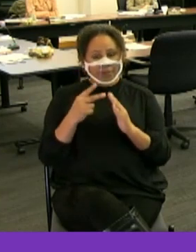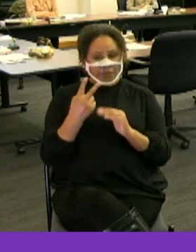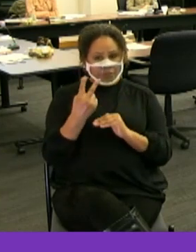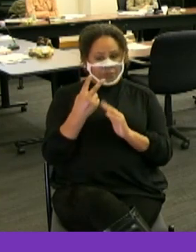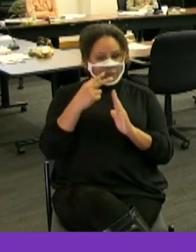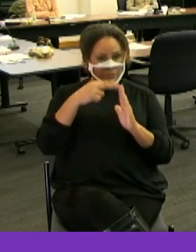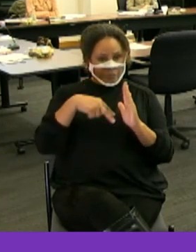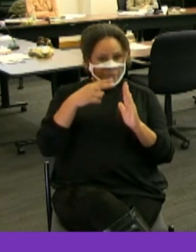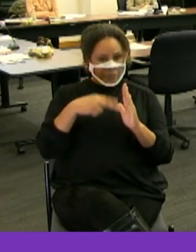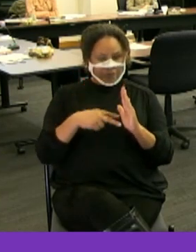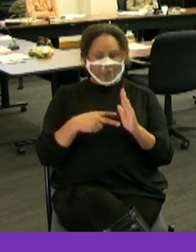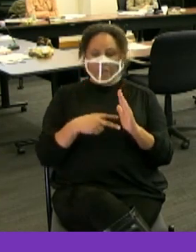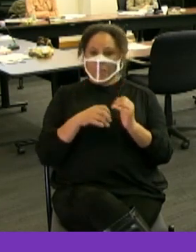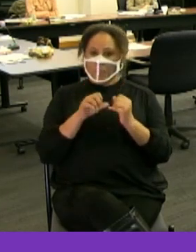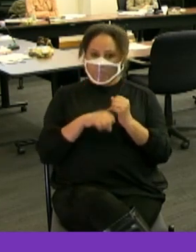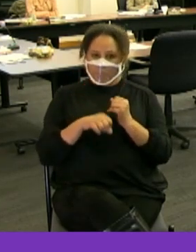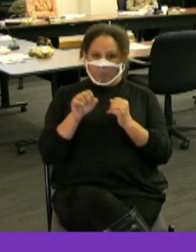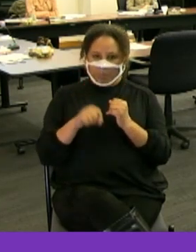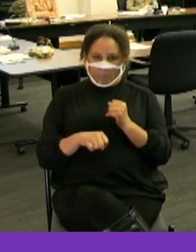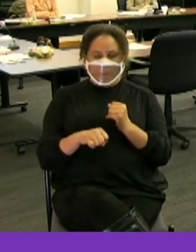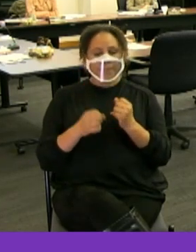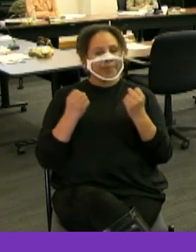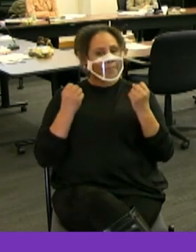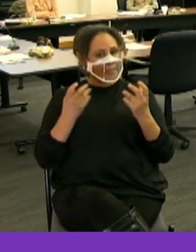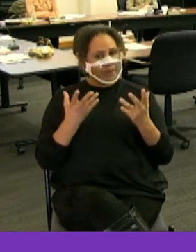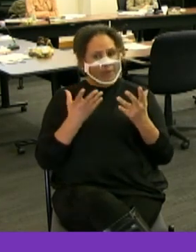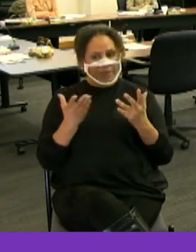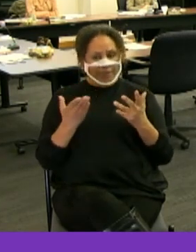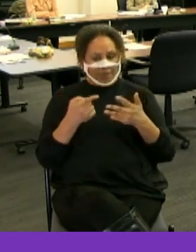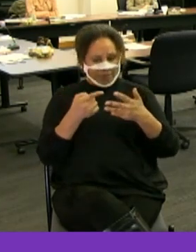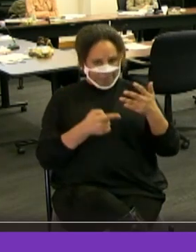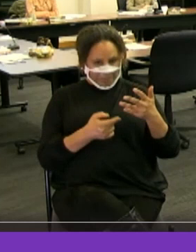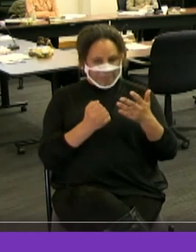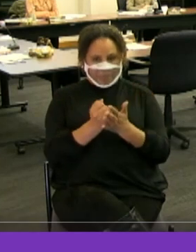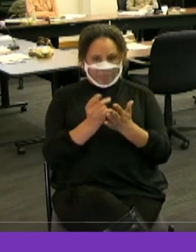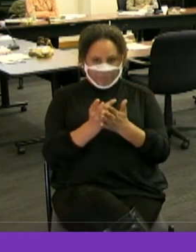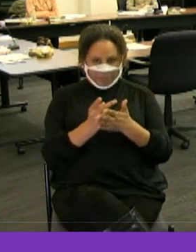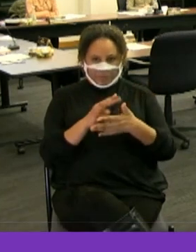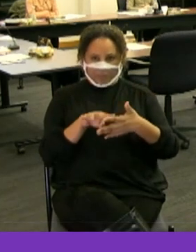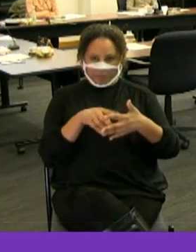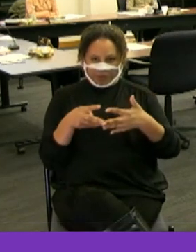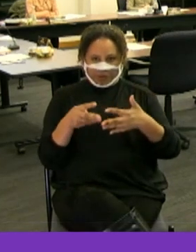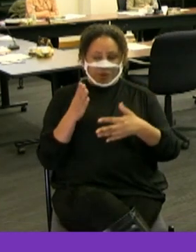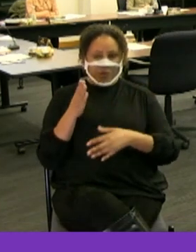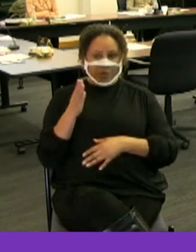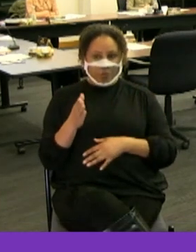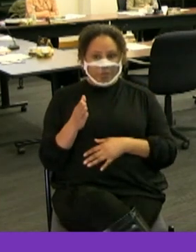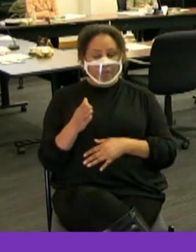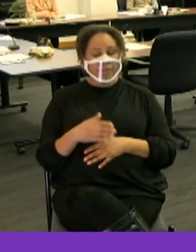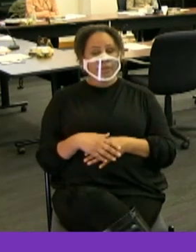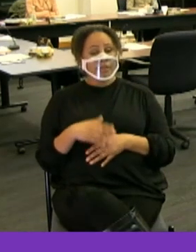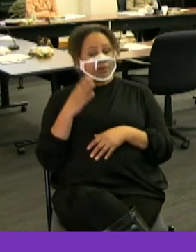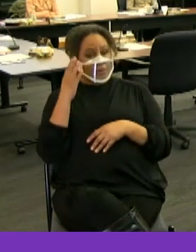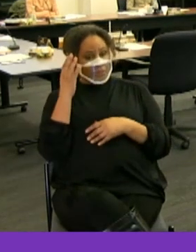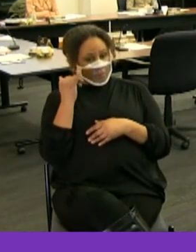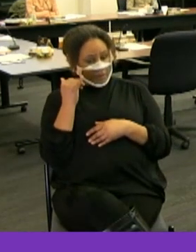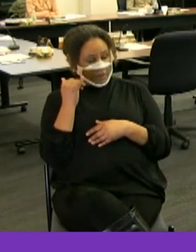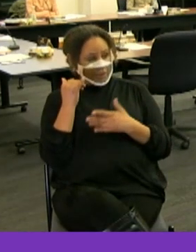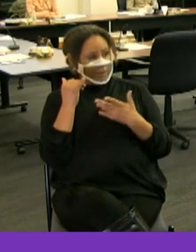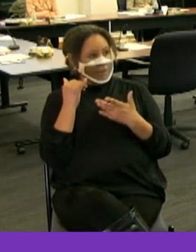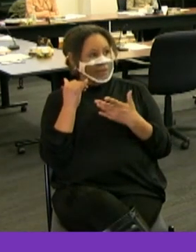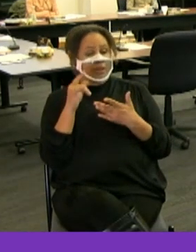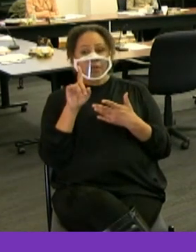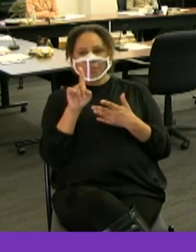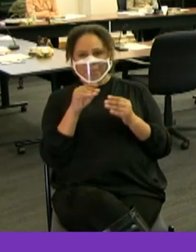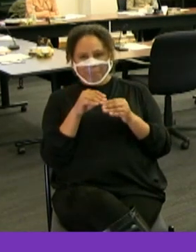be quite a few things on the approval agenda due to that fact. So just one more